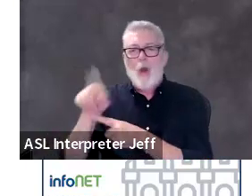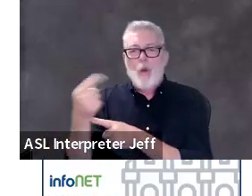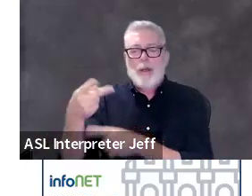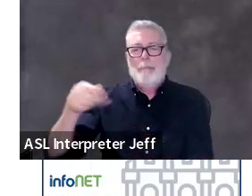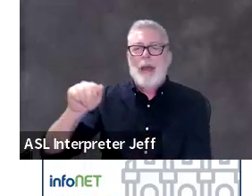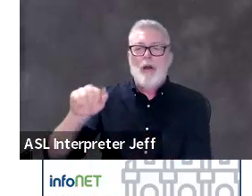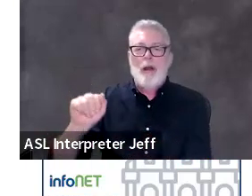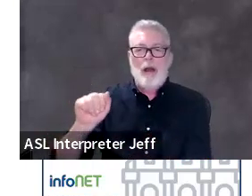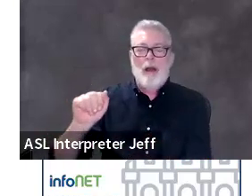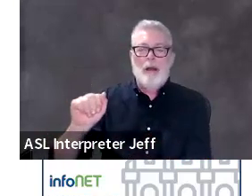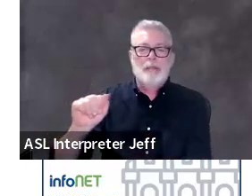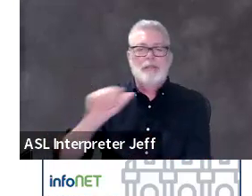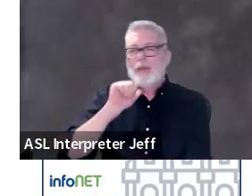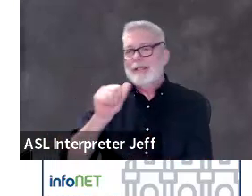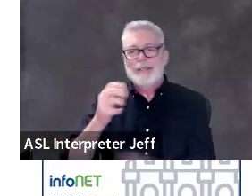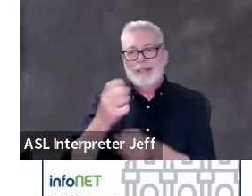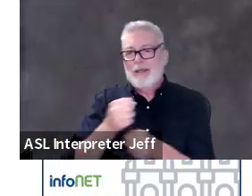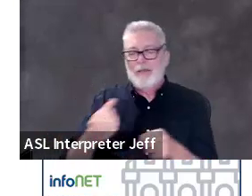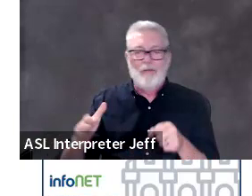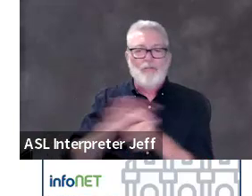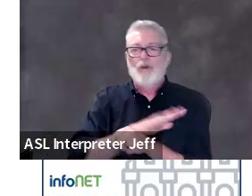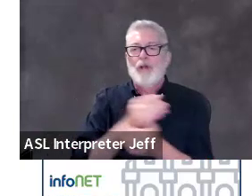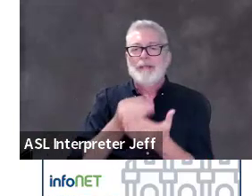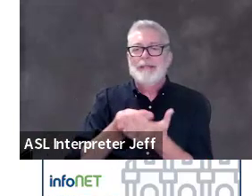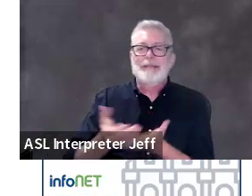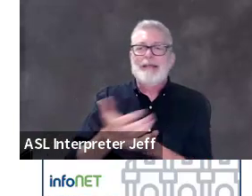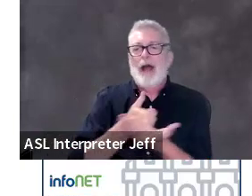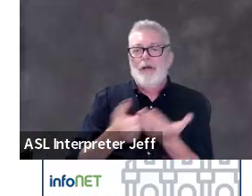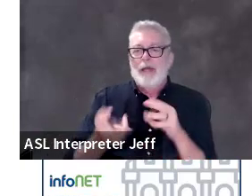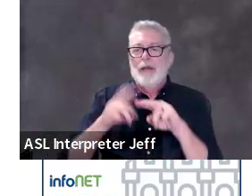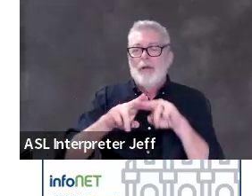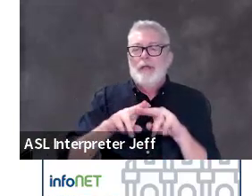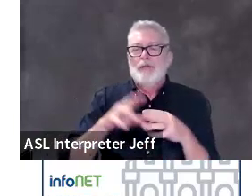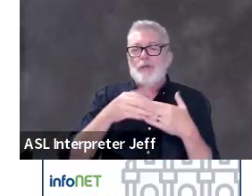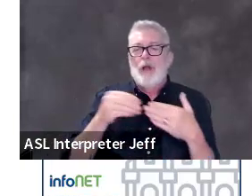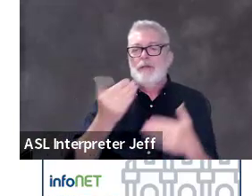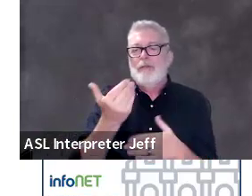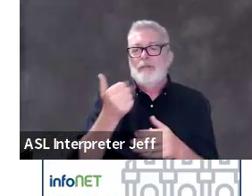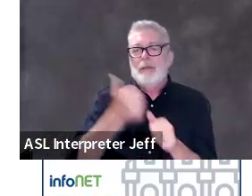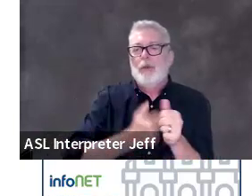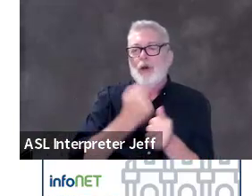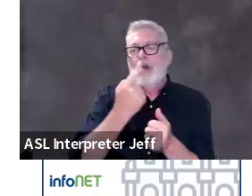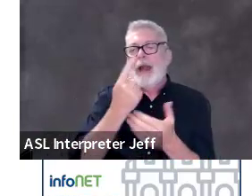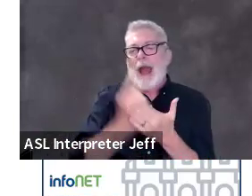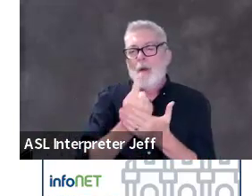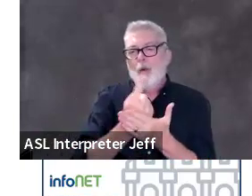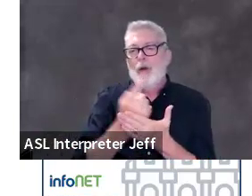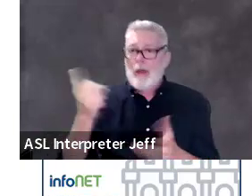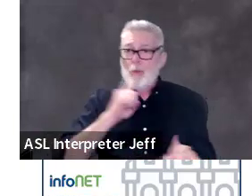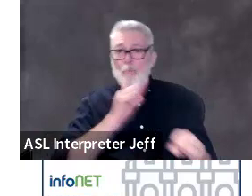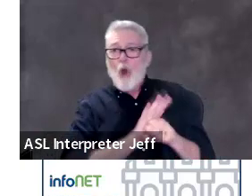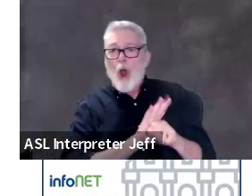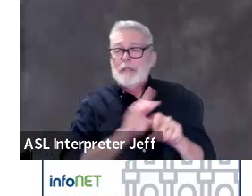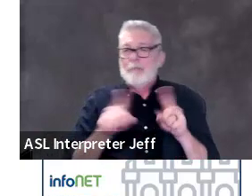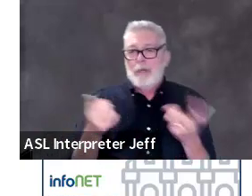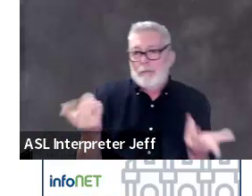didn't get the full salary increase to $15 an hour that they were promised. So they did change the